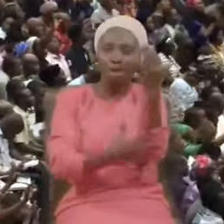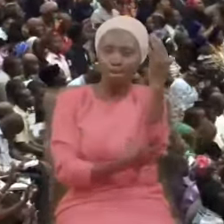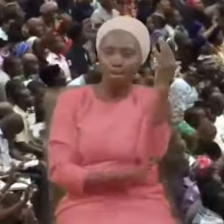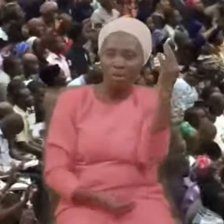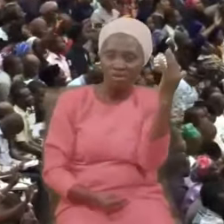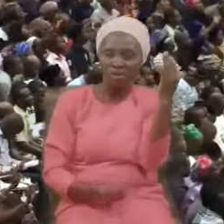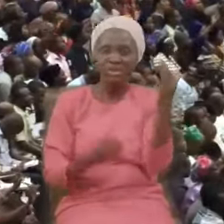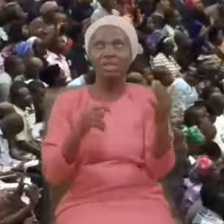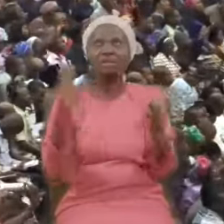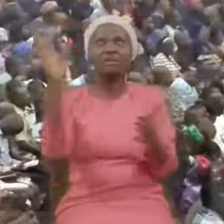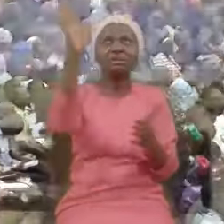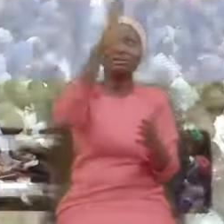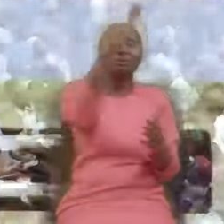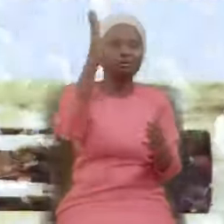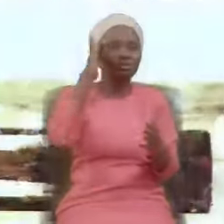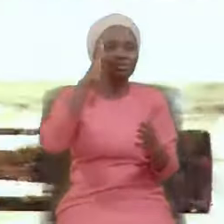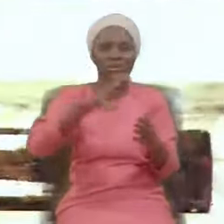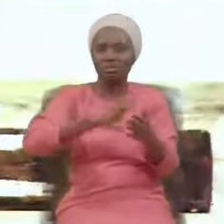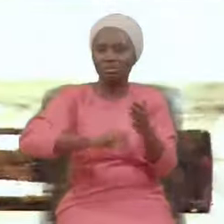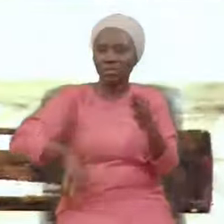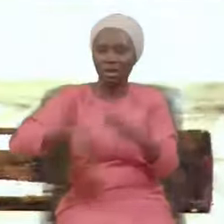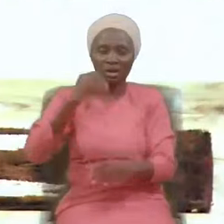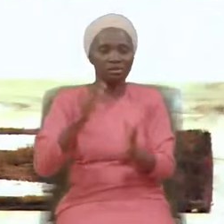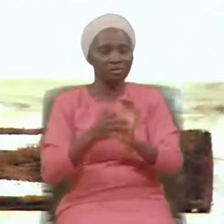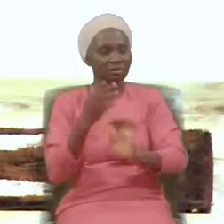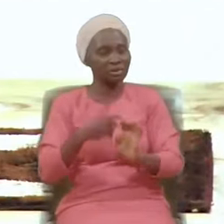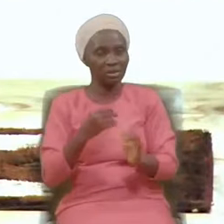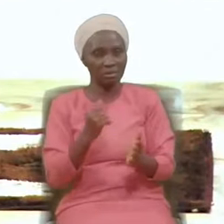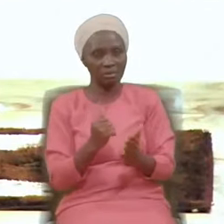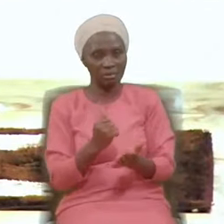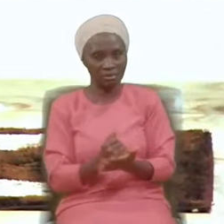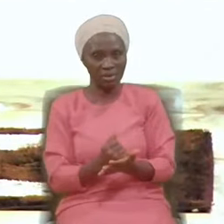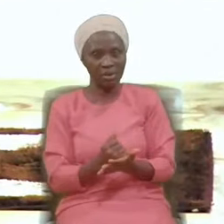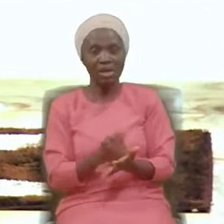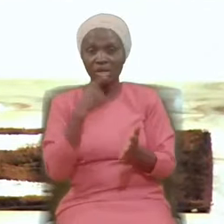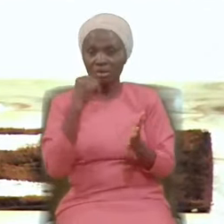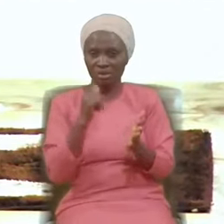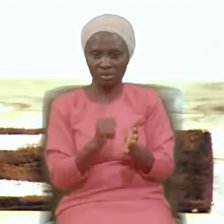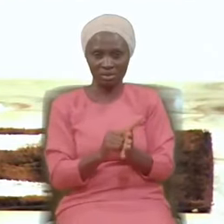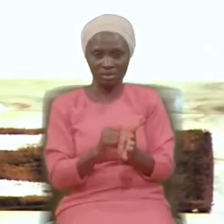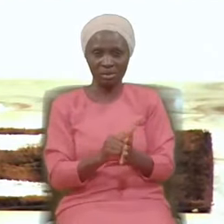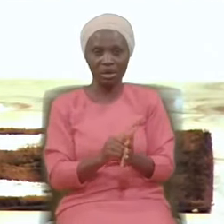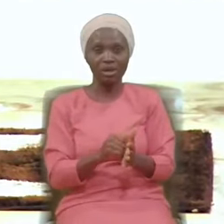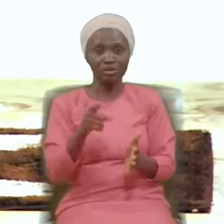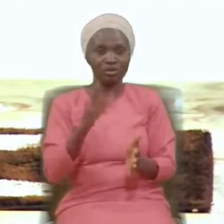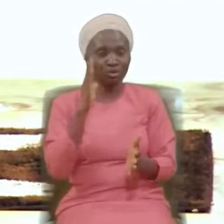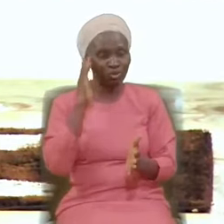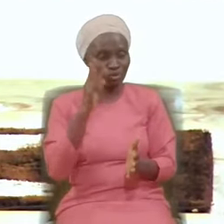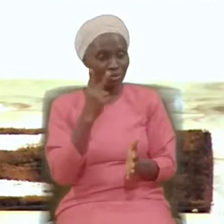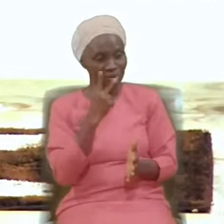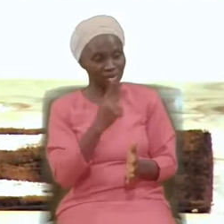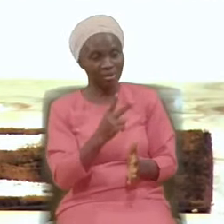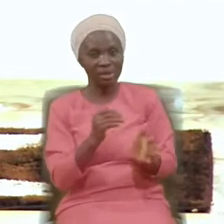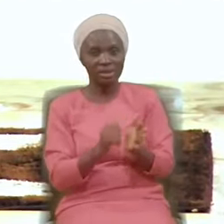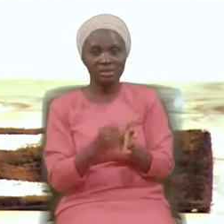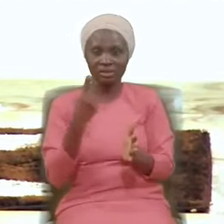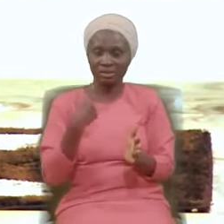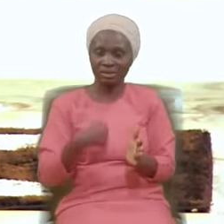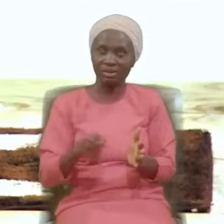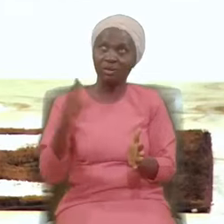It says, thou shalt fan them, and the wind will carry them away, and the whirlwind shall scatter